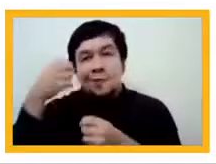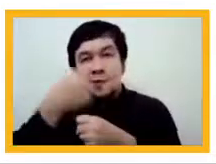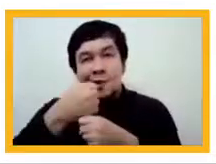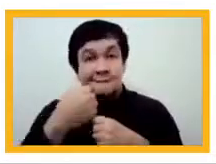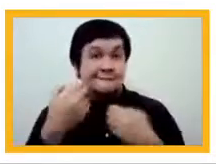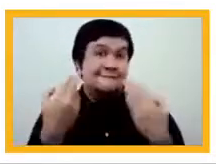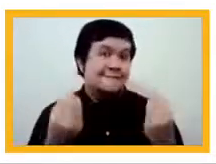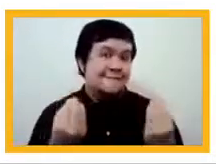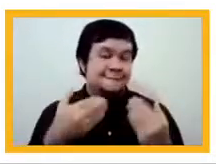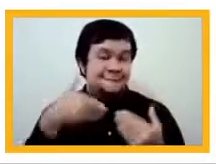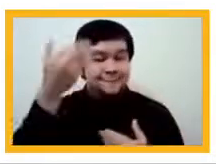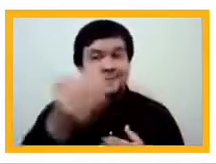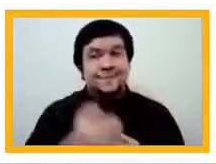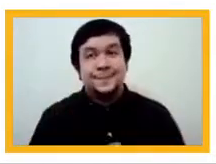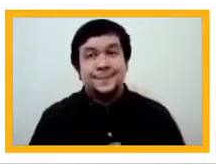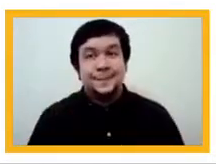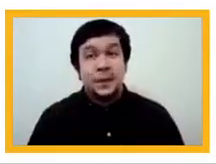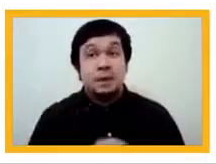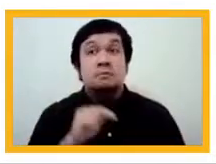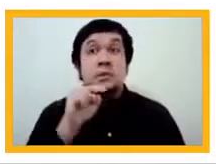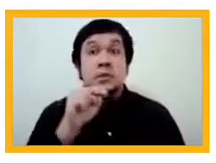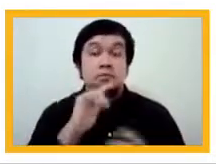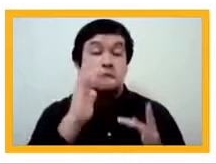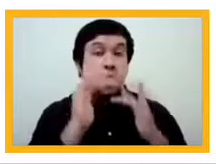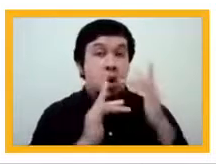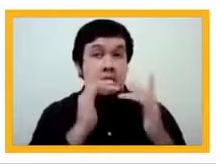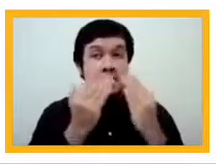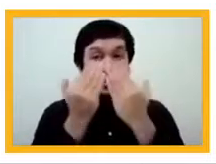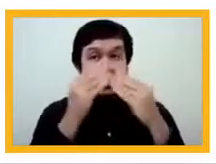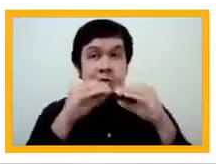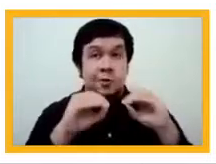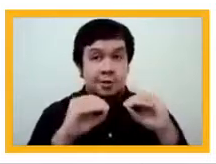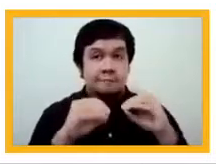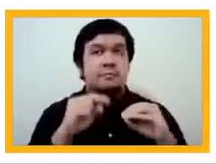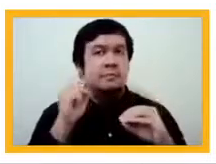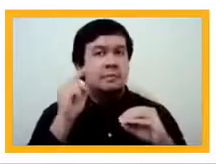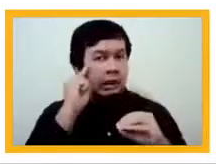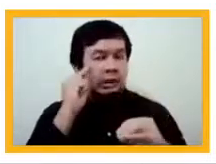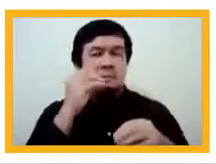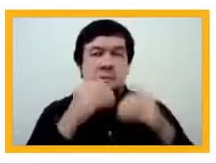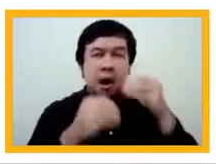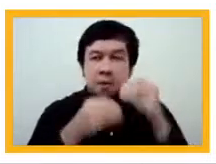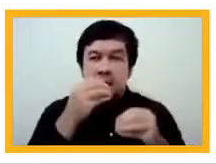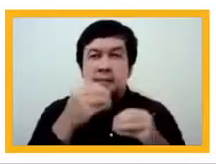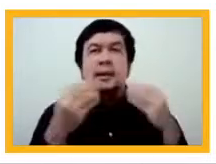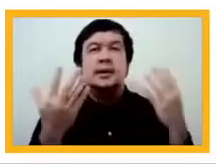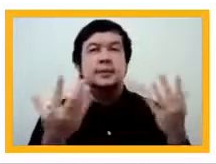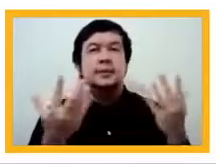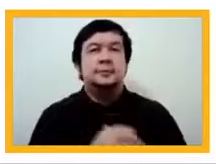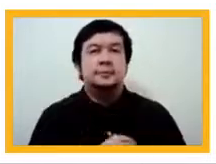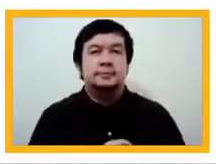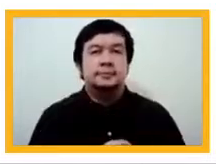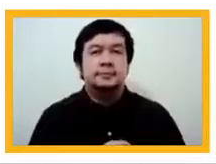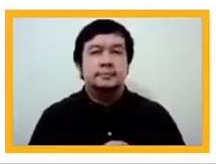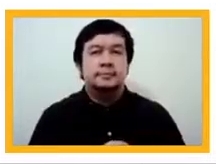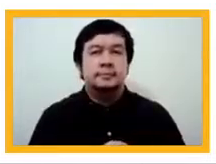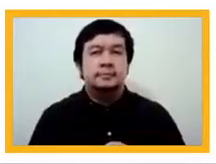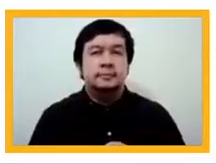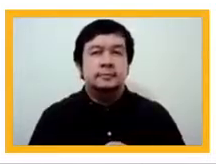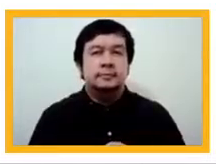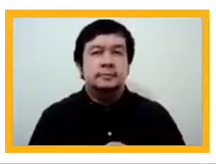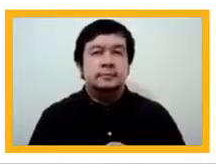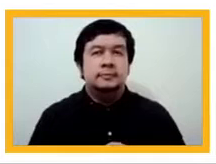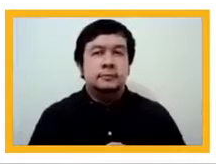online education, we have a problem, the mutual cognition. As a higher education area, we always have